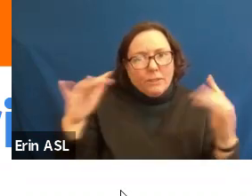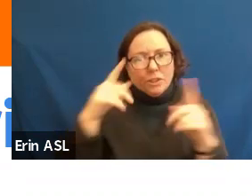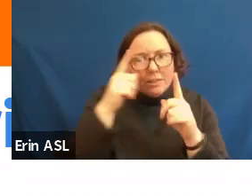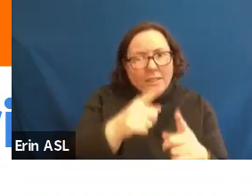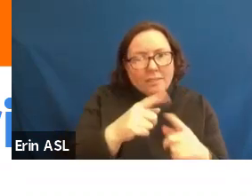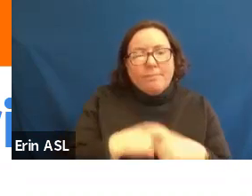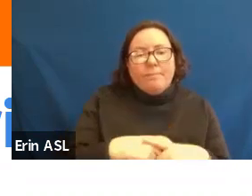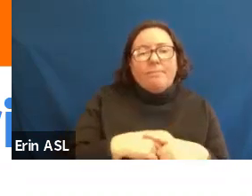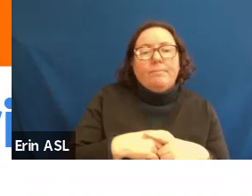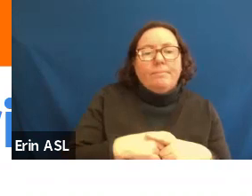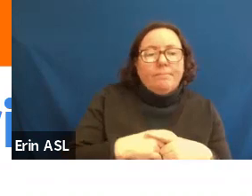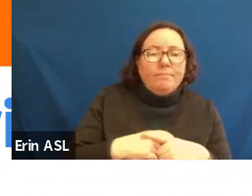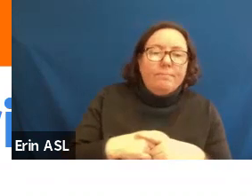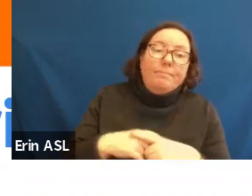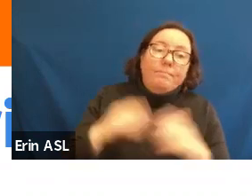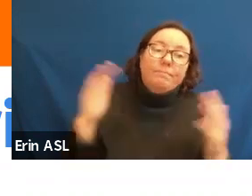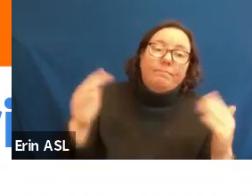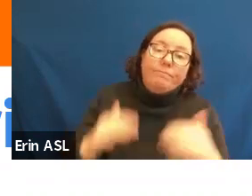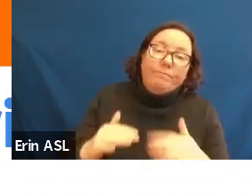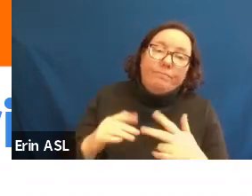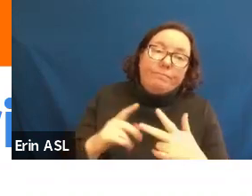We'll go to the next slide.